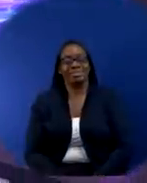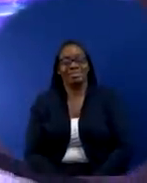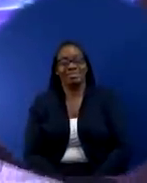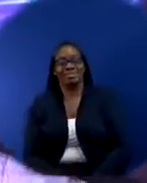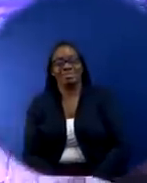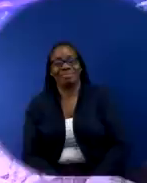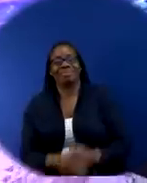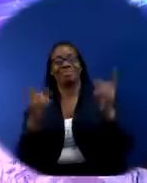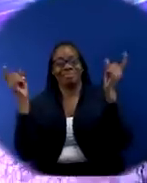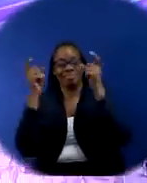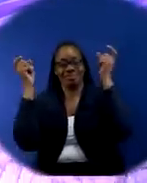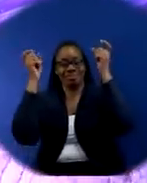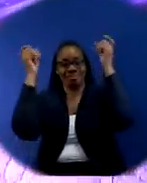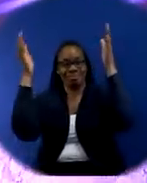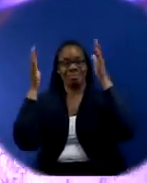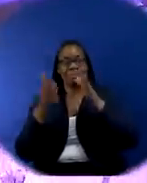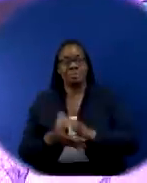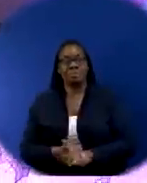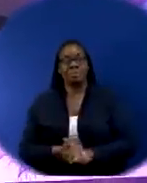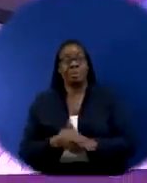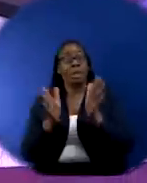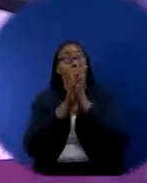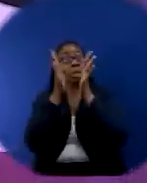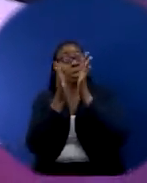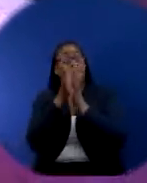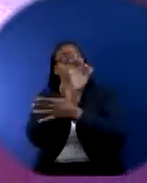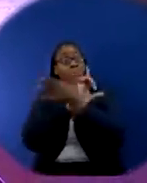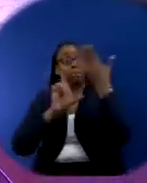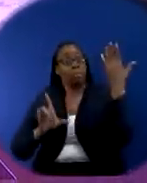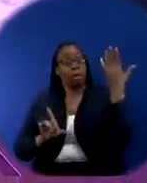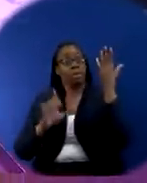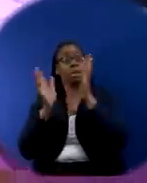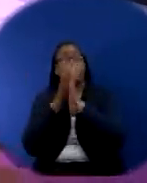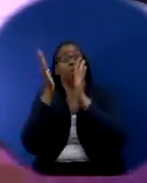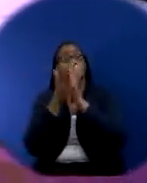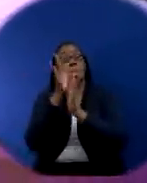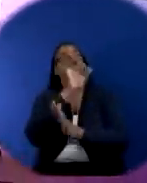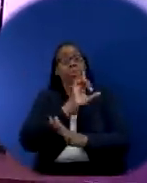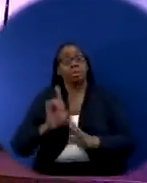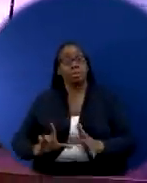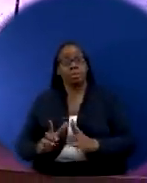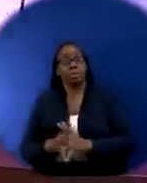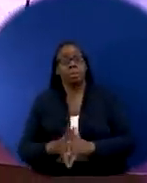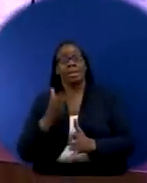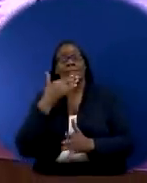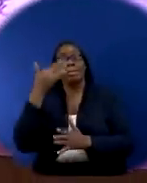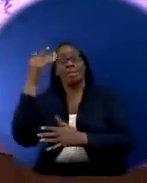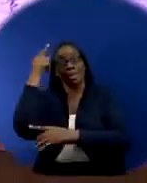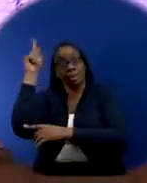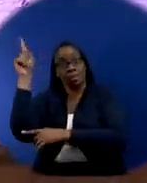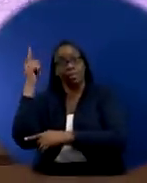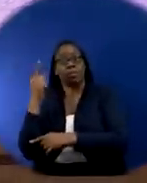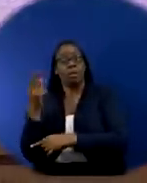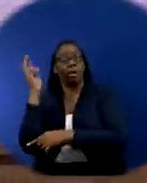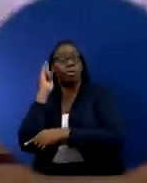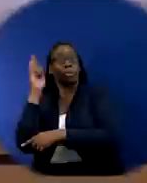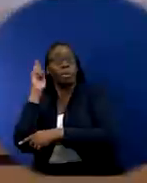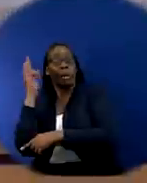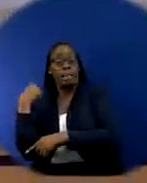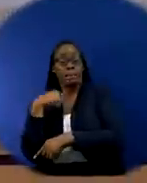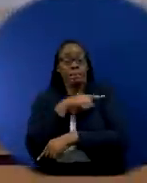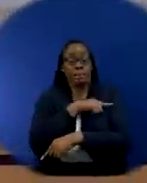Hallelujah. Hallelujah. Praise the Lord. Praise the Lord. Thank you for reminding us